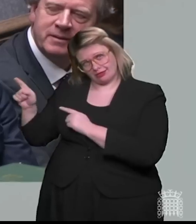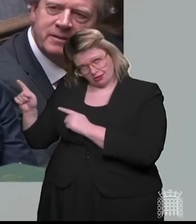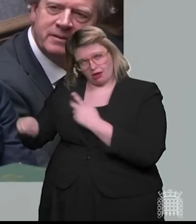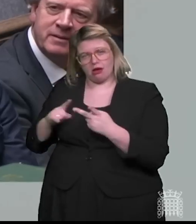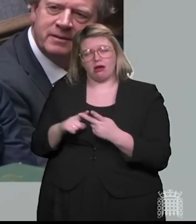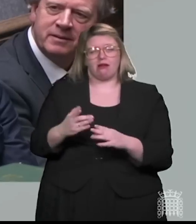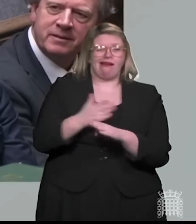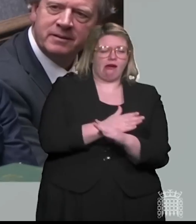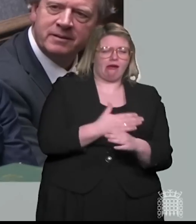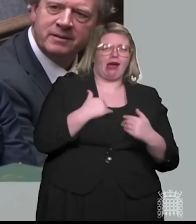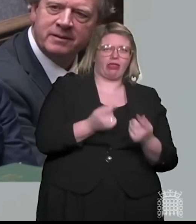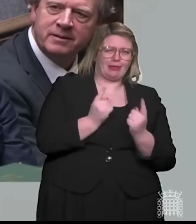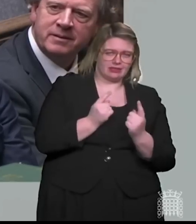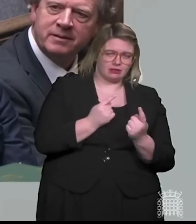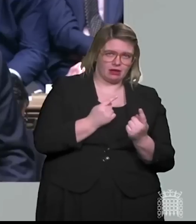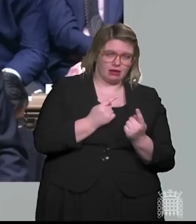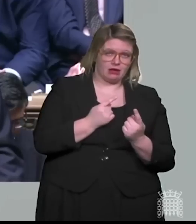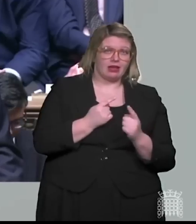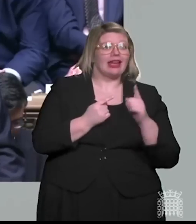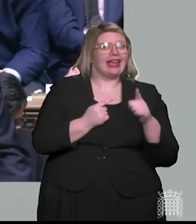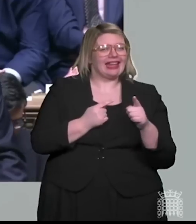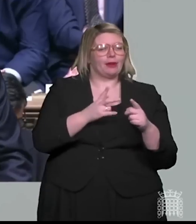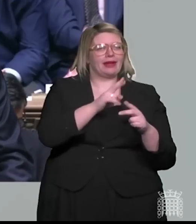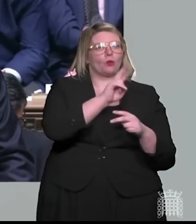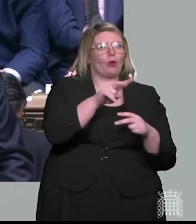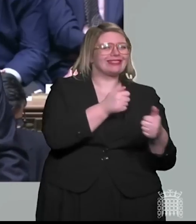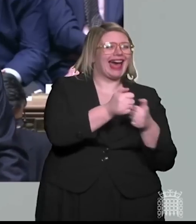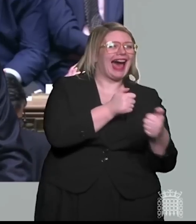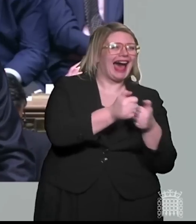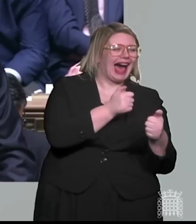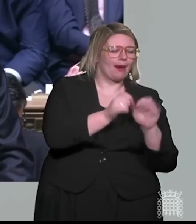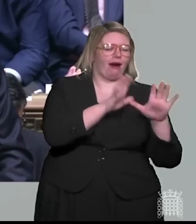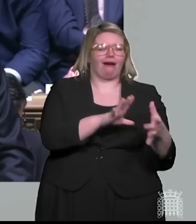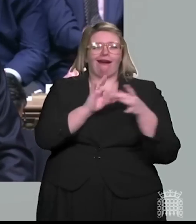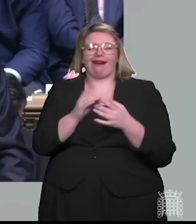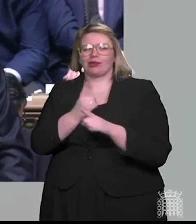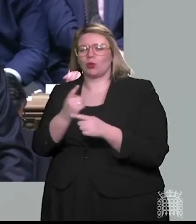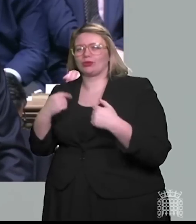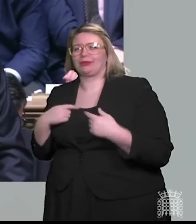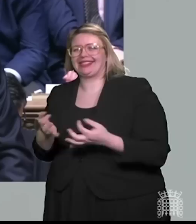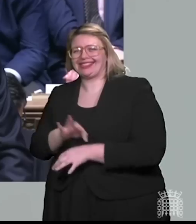former Health Secretary who kindly took a break from WhatsApping his colleagues to consider it.